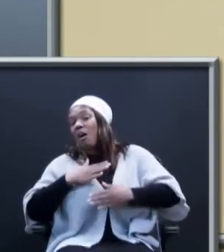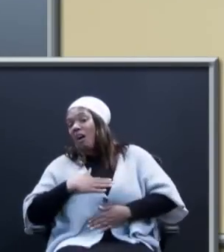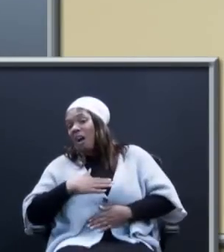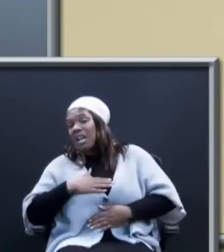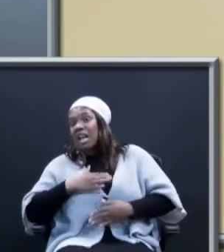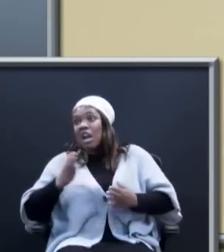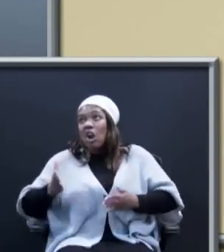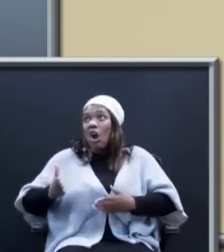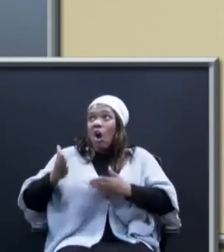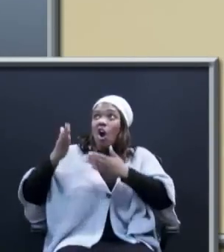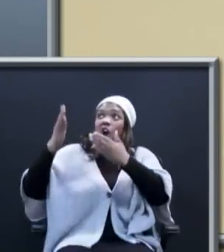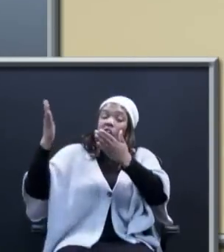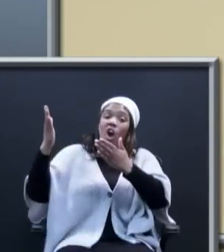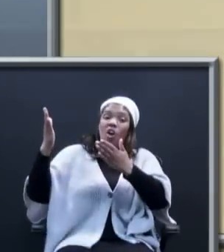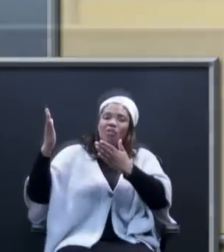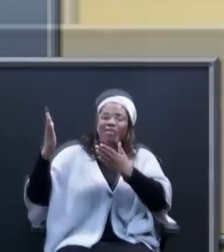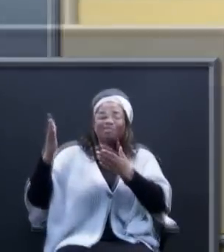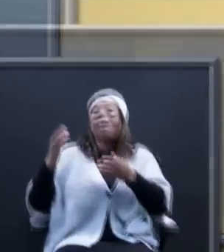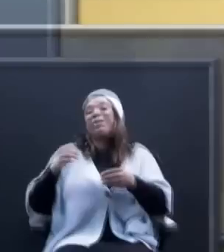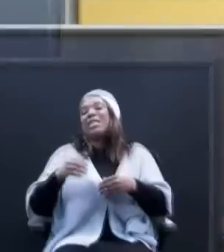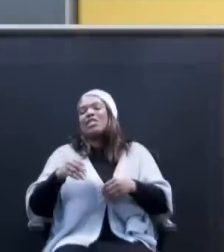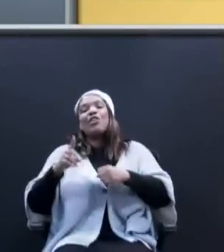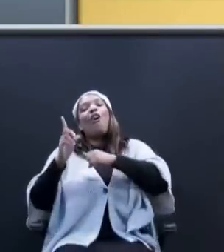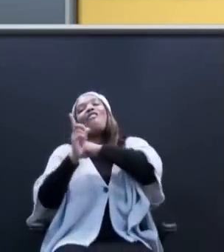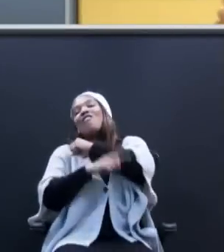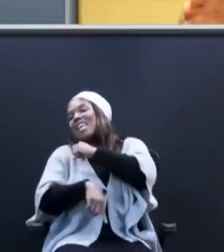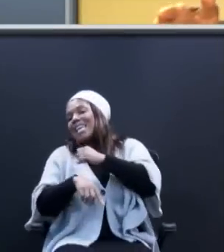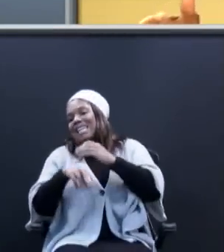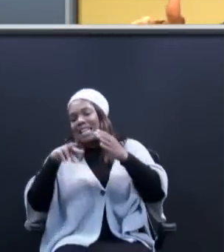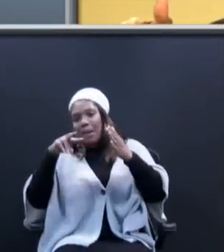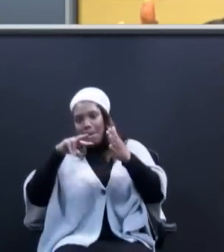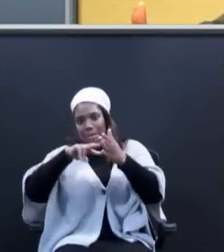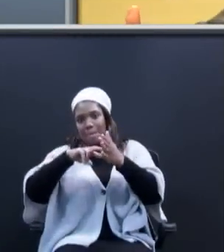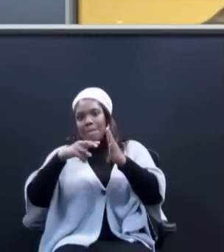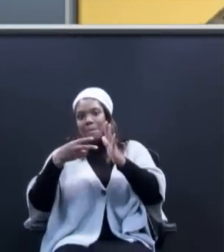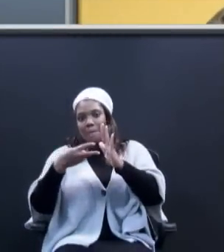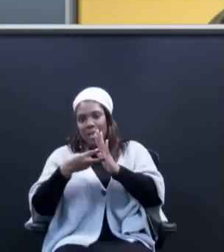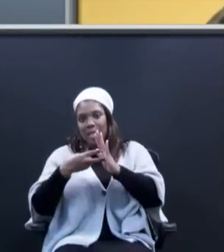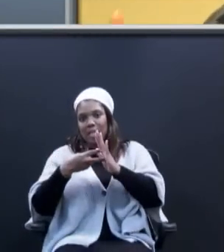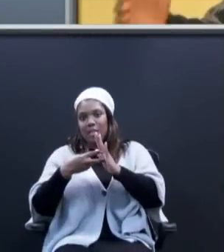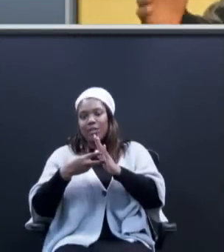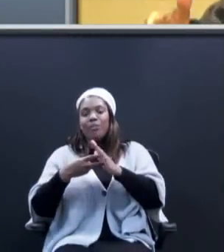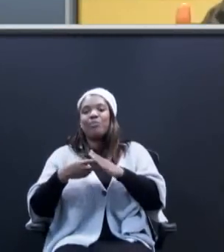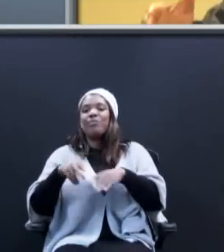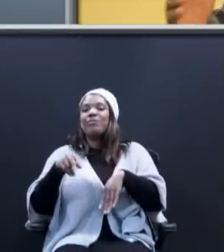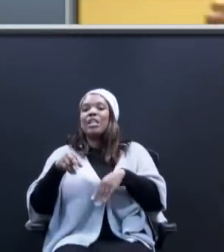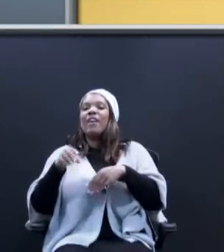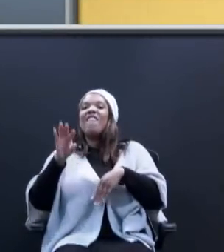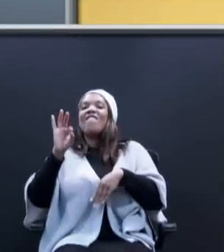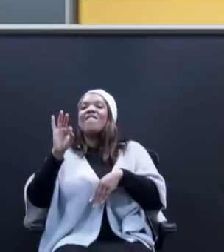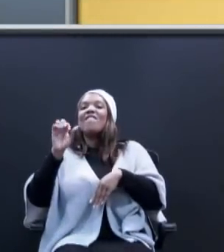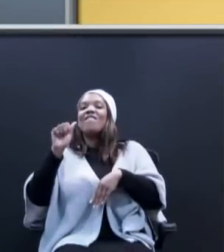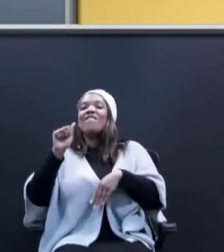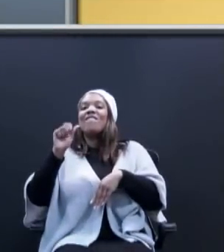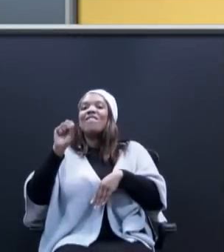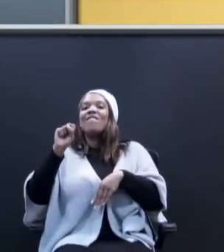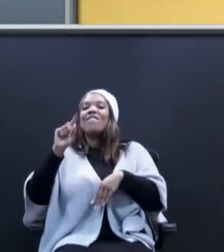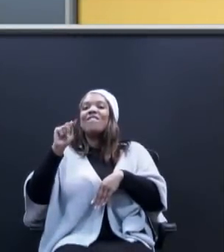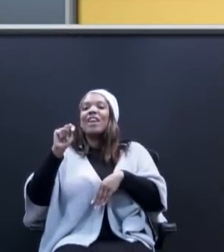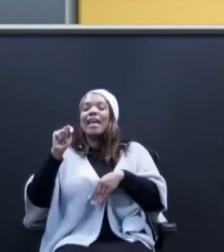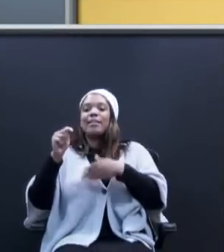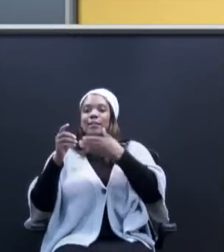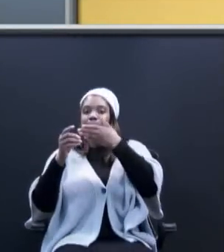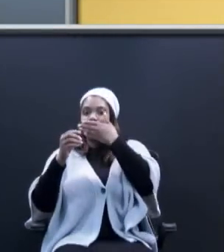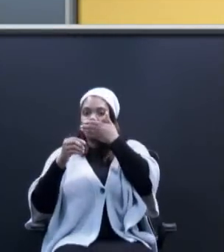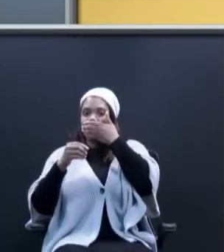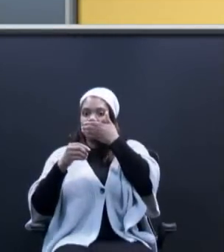Lord. Now, afflict your soul in this case when we do the lesson. And on that day, we show you that you should fast on this day. Now